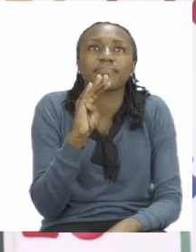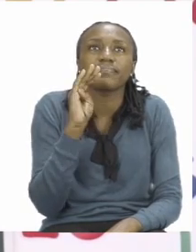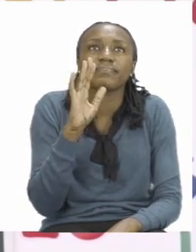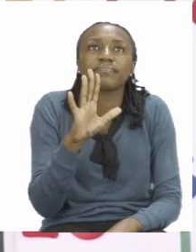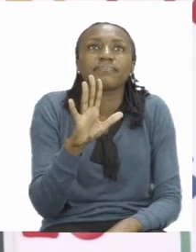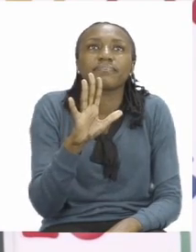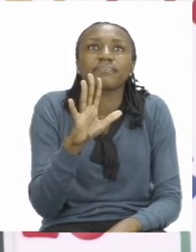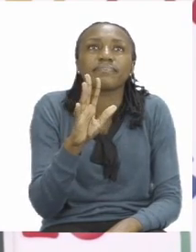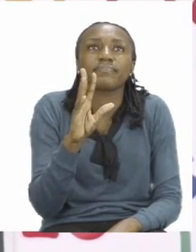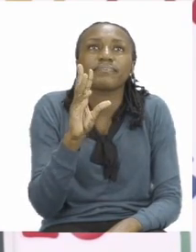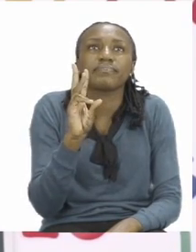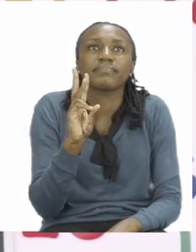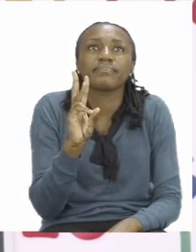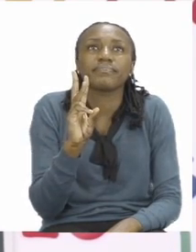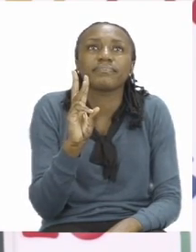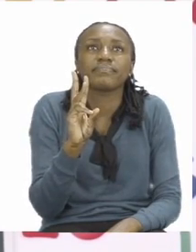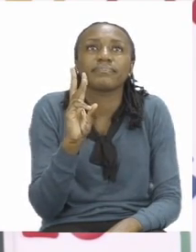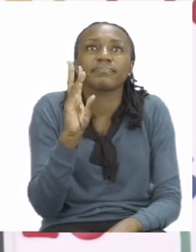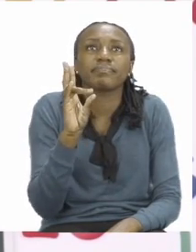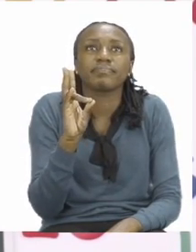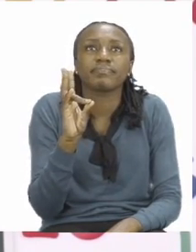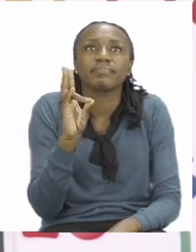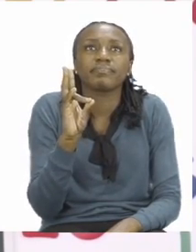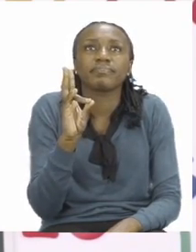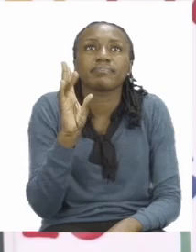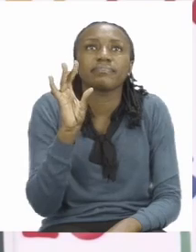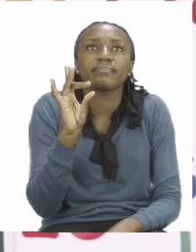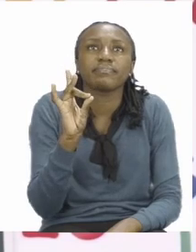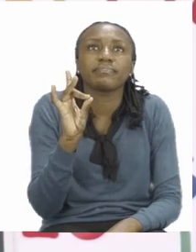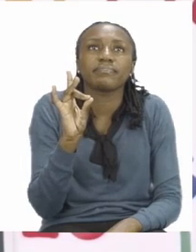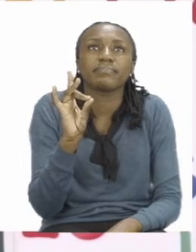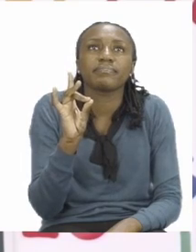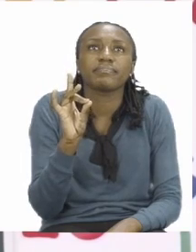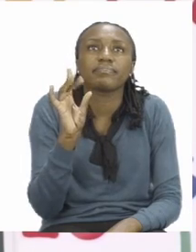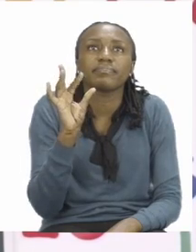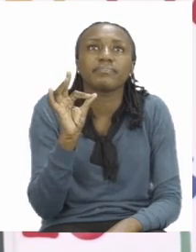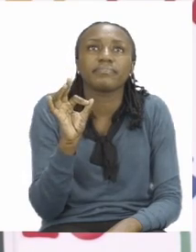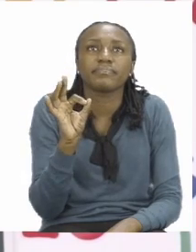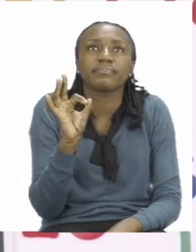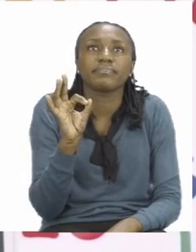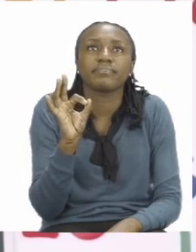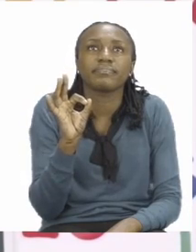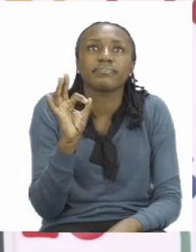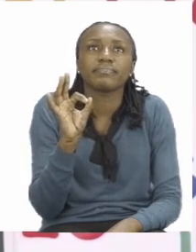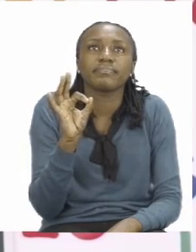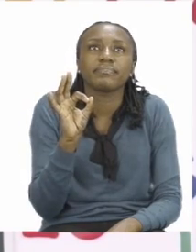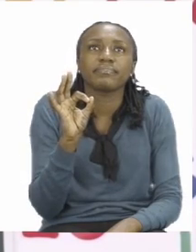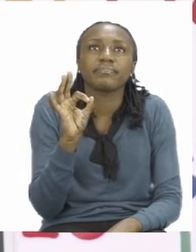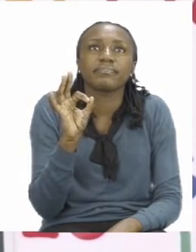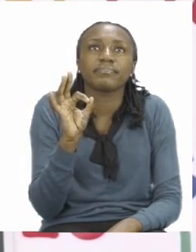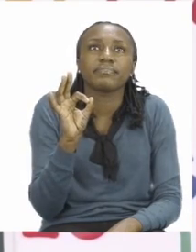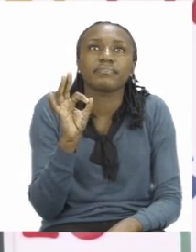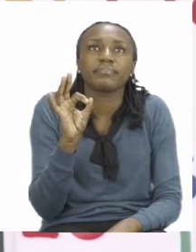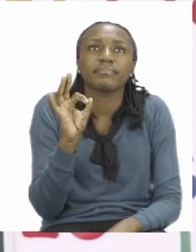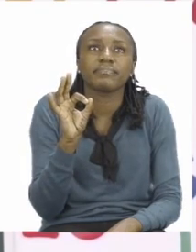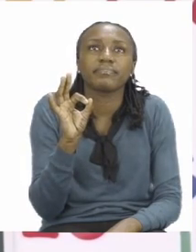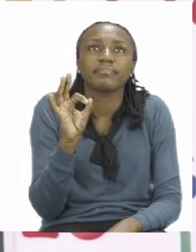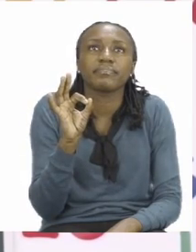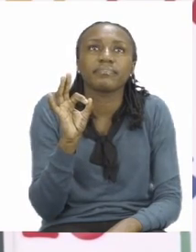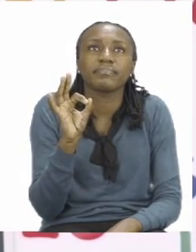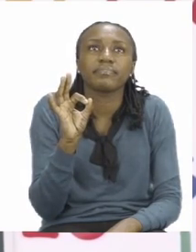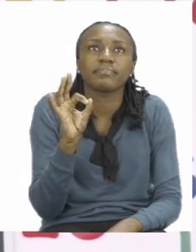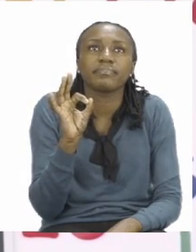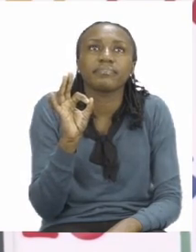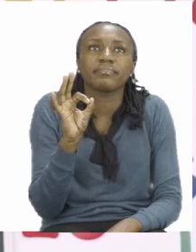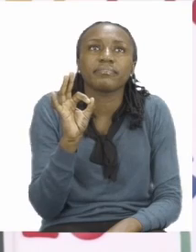4, 5, 6, 7, 8, 9. There we go. We have